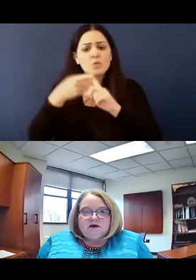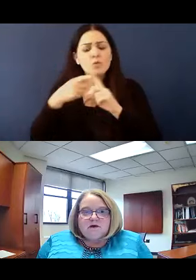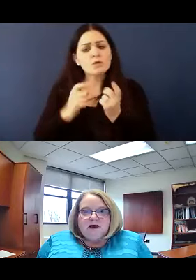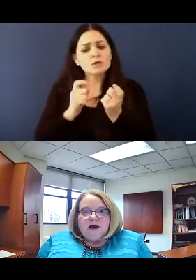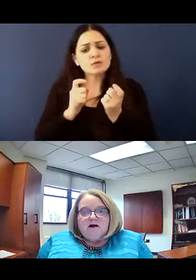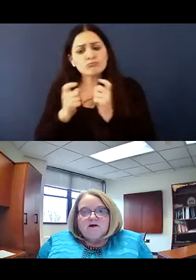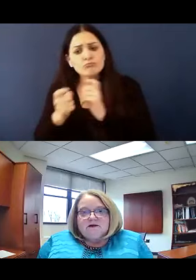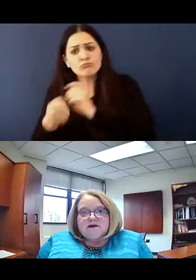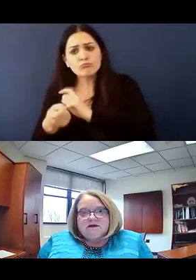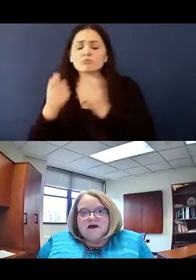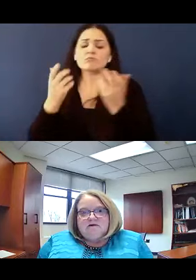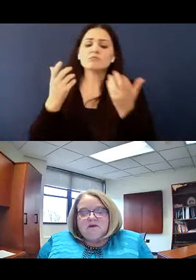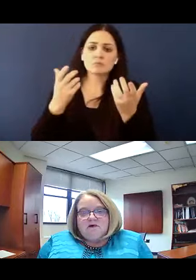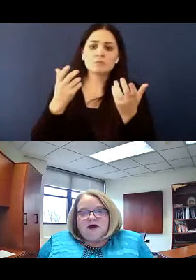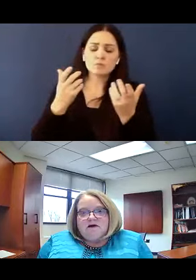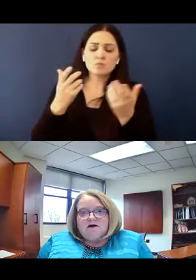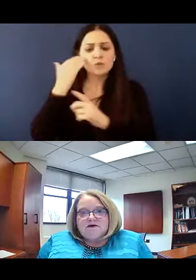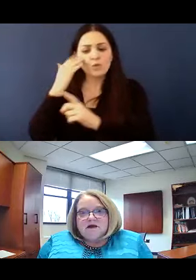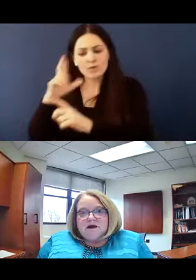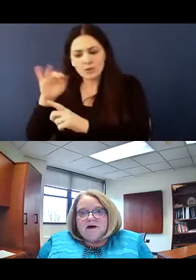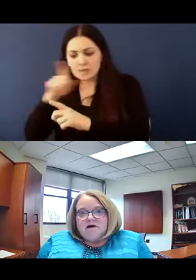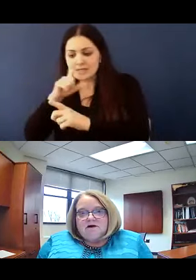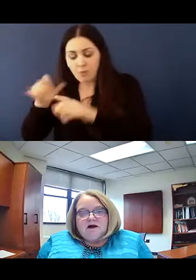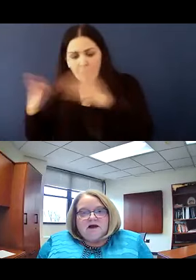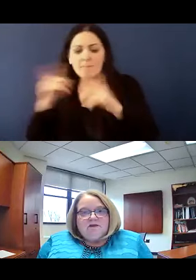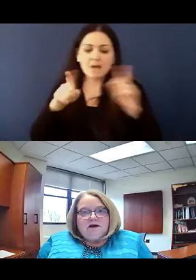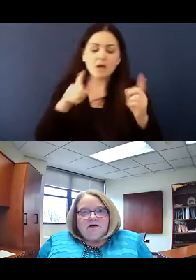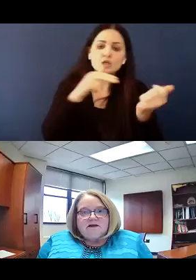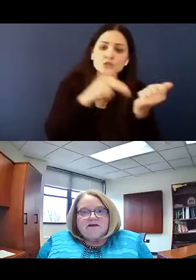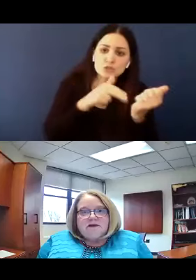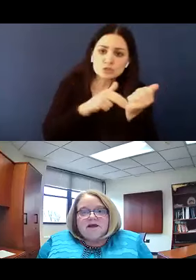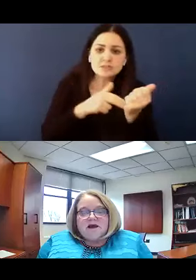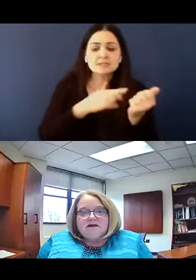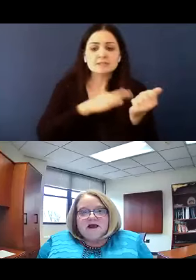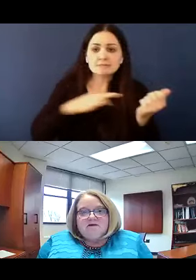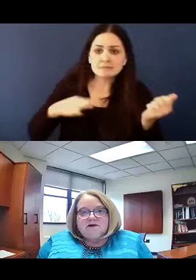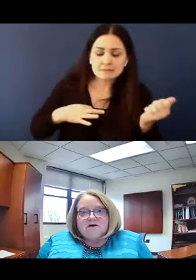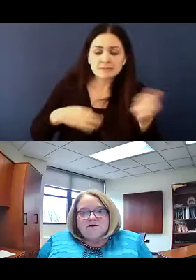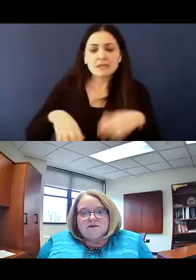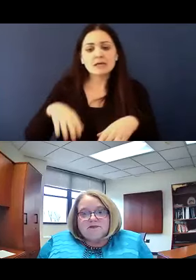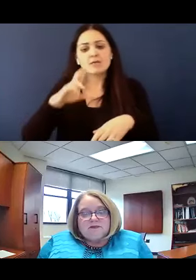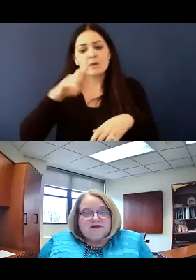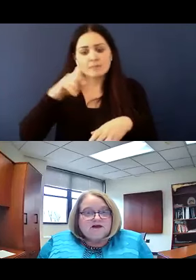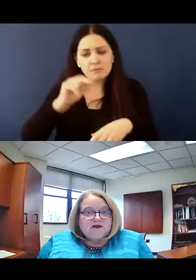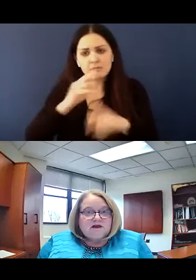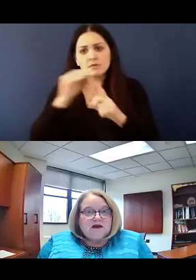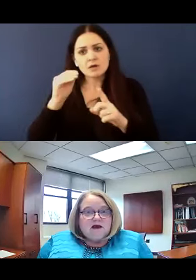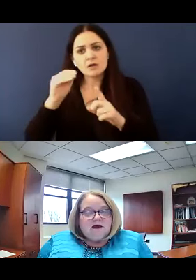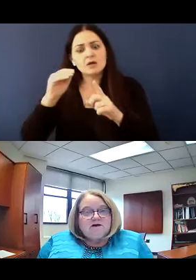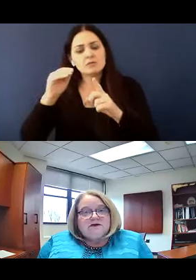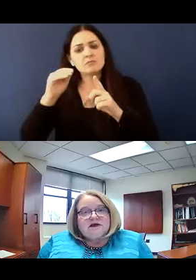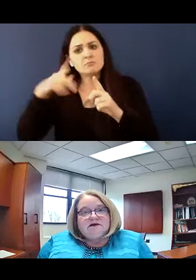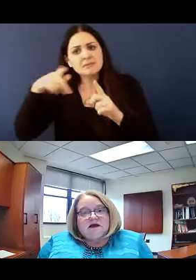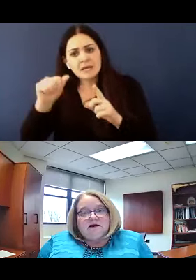people to the RICU, our nursing staff, our providers, including our APRNs and PAs, they have to learn